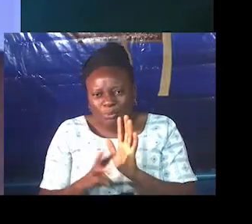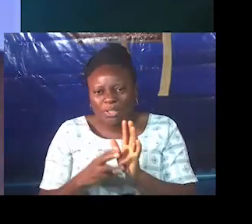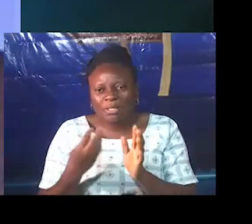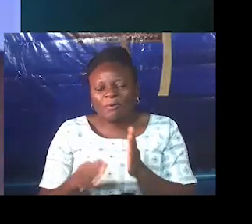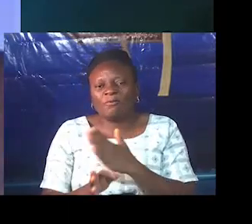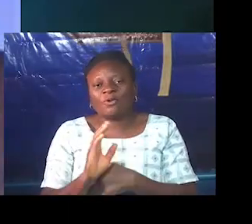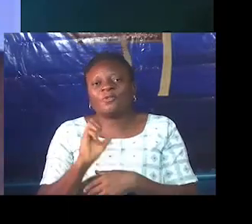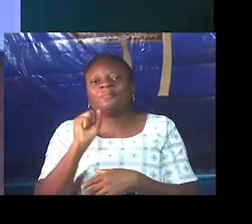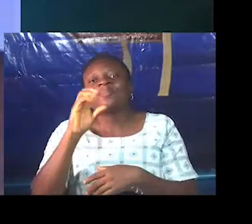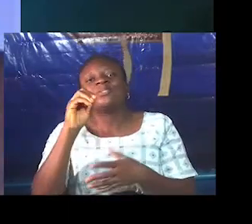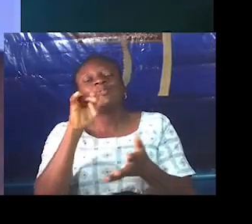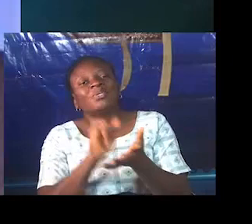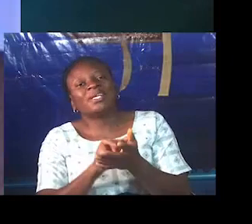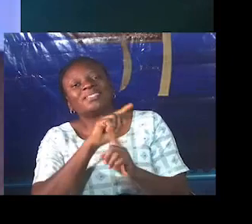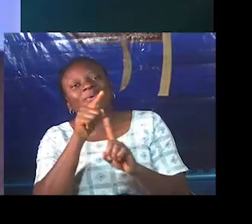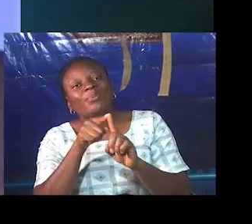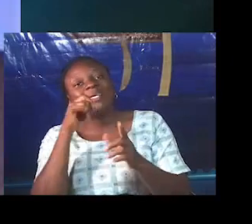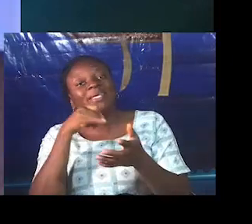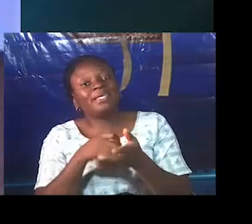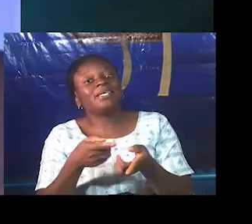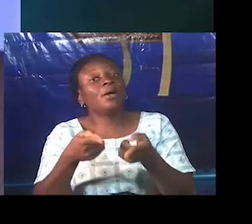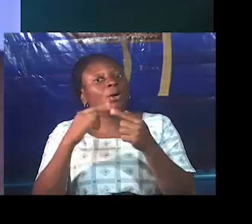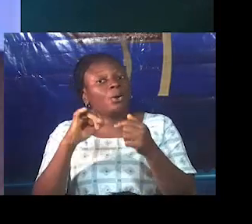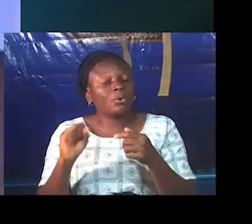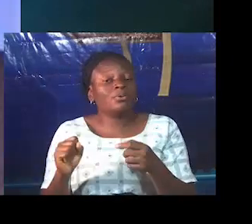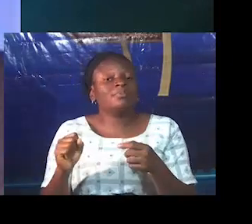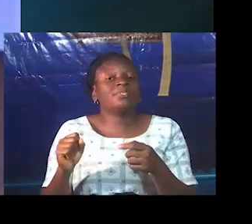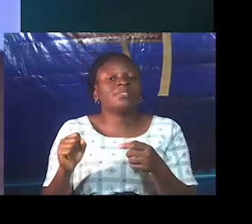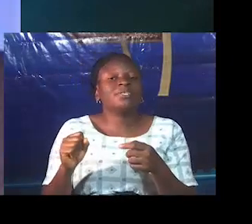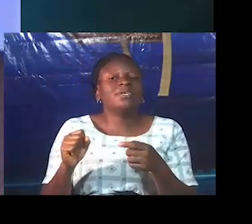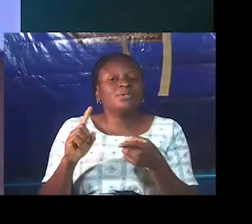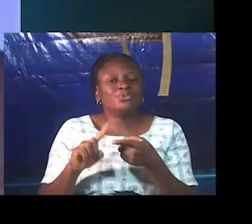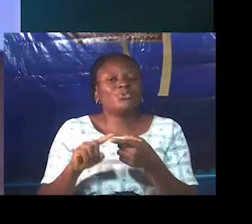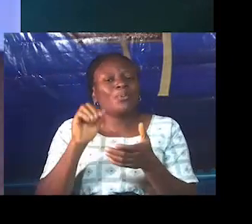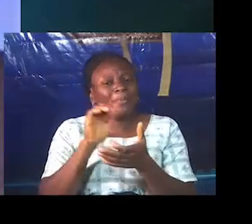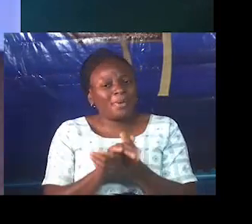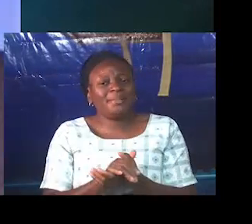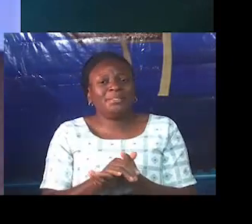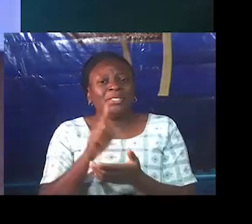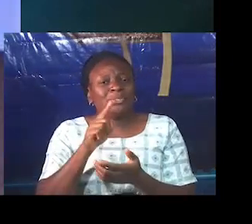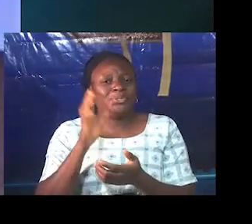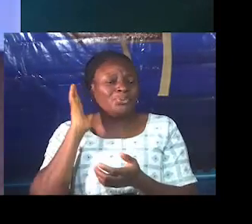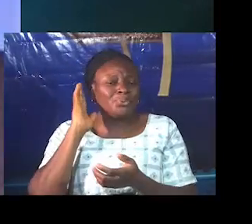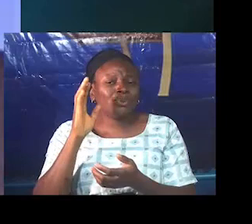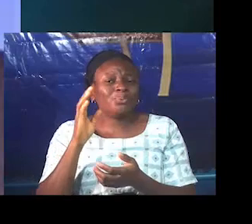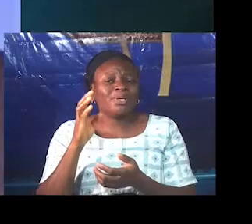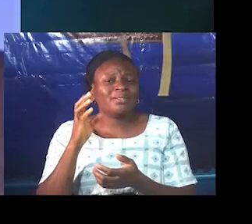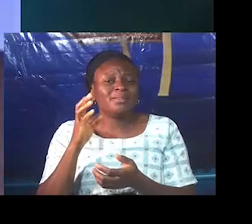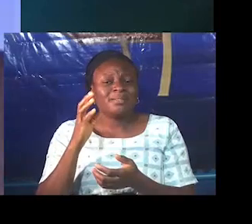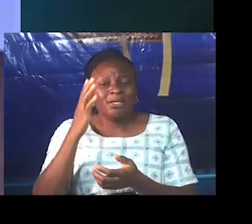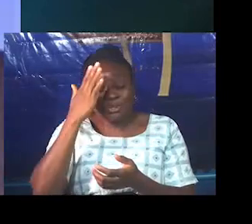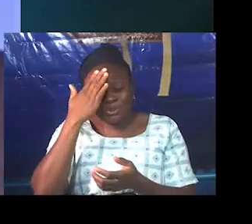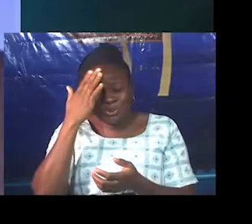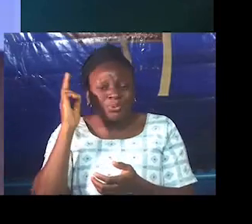it, yet you don't need to be anxious. Whereas you don't need to be careless about this because an